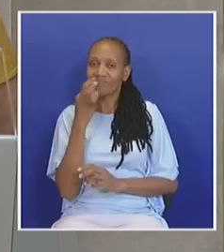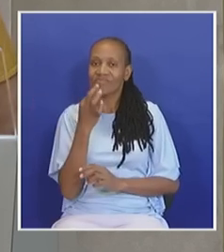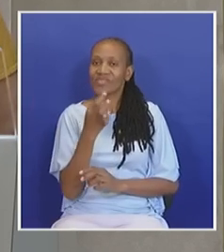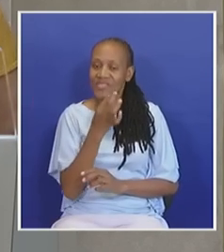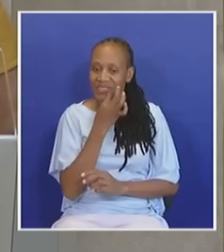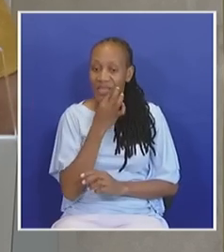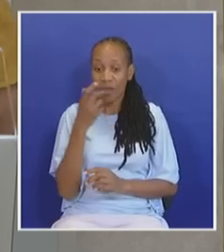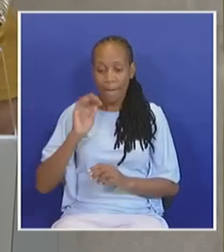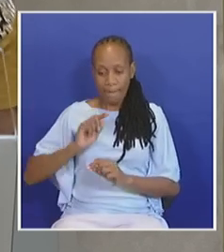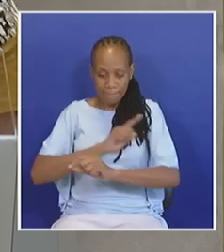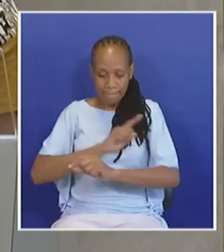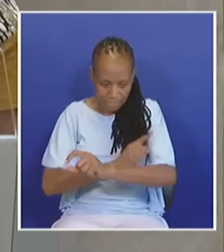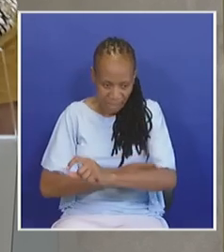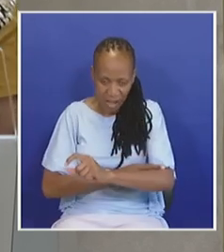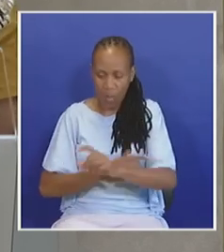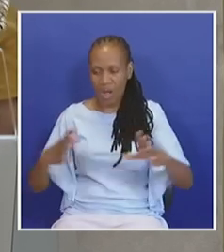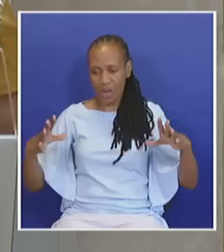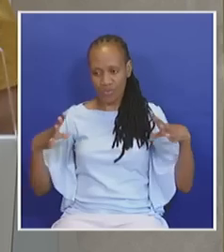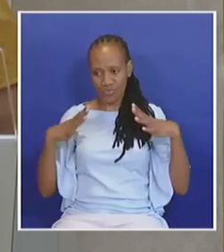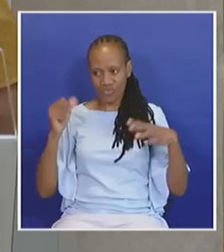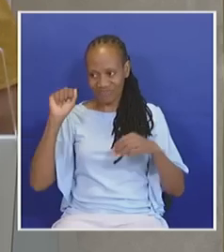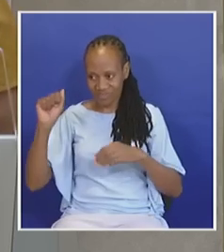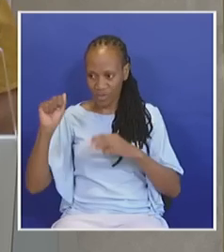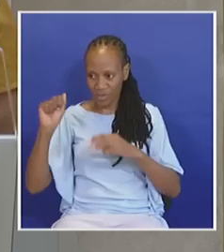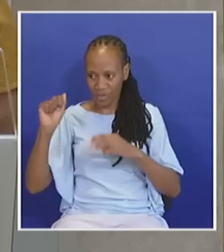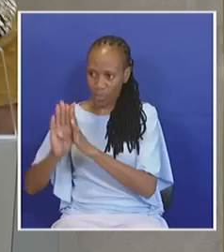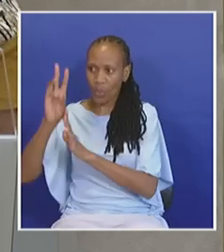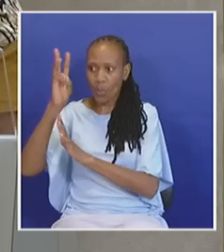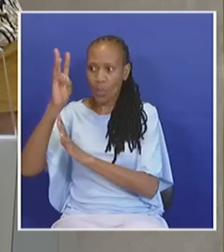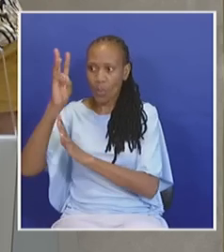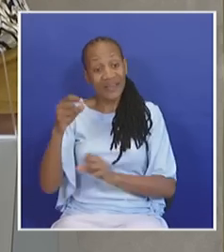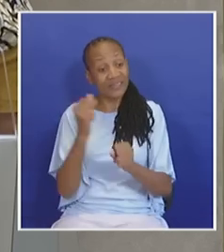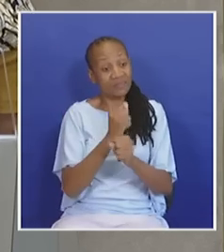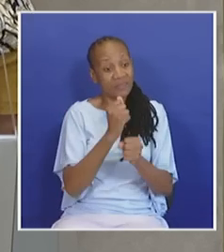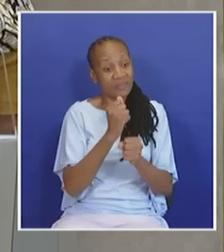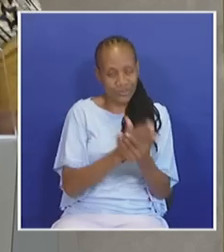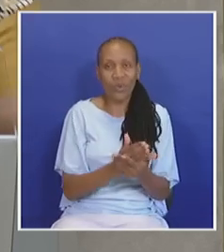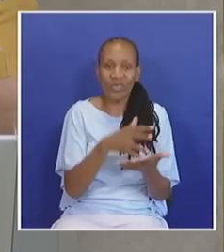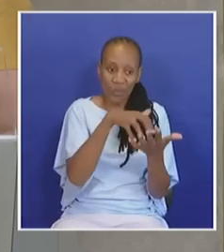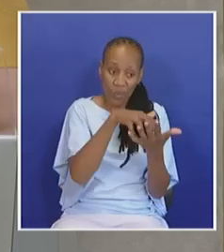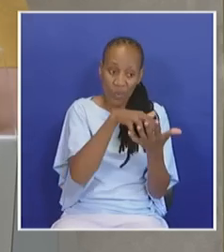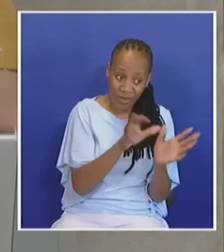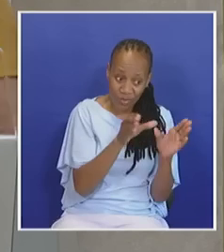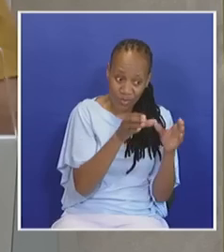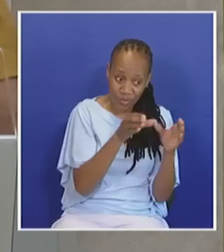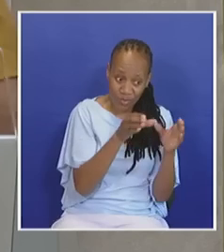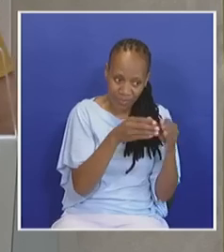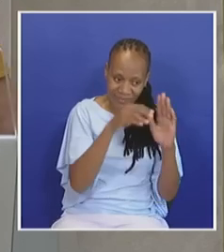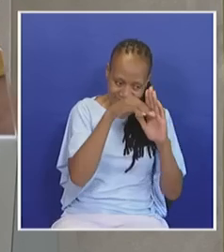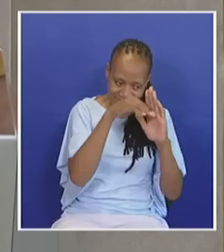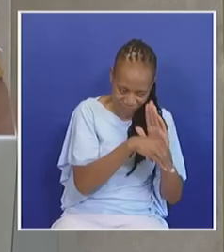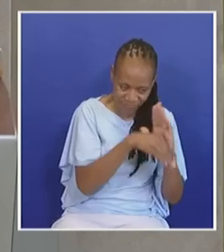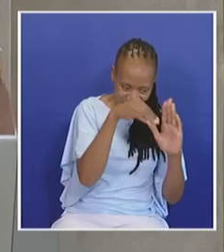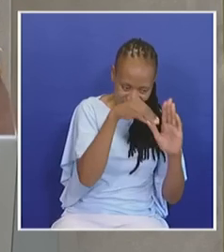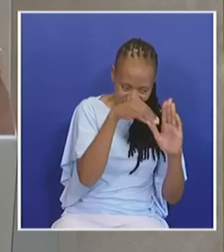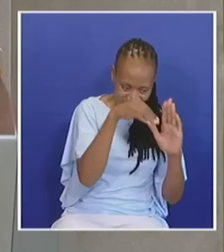increase, and the weak, they have to make sure that the weak, their power and wealth decreases. That is